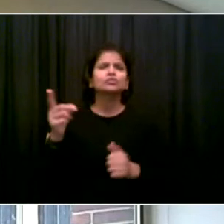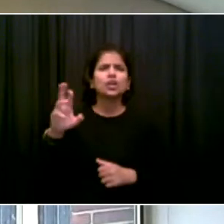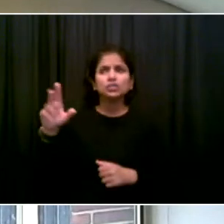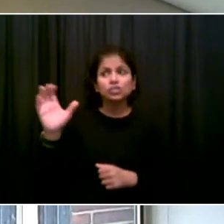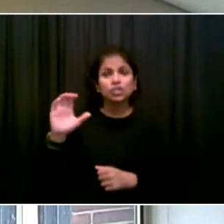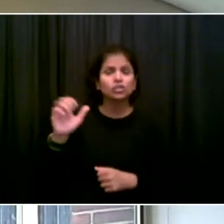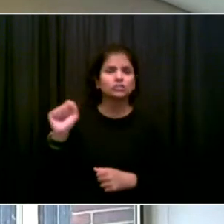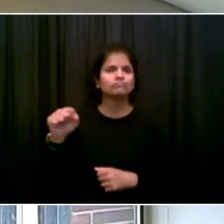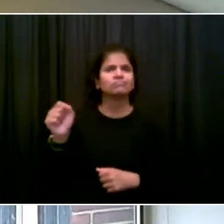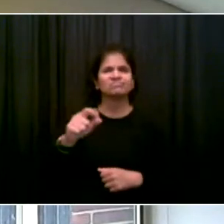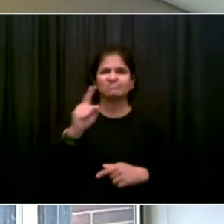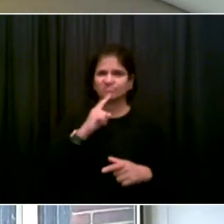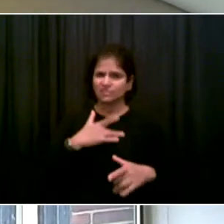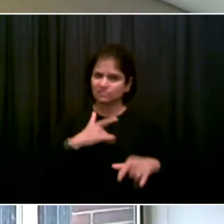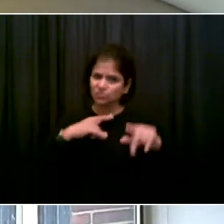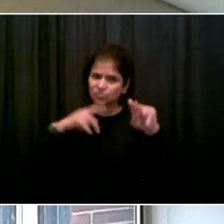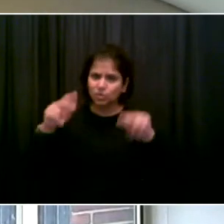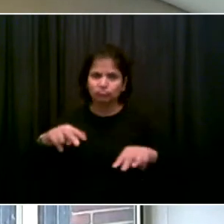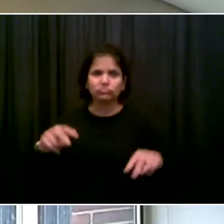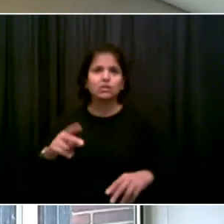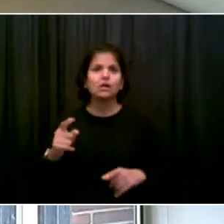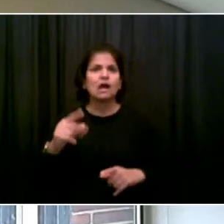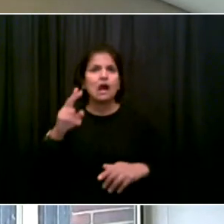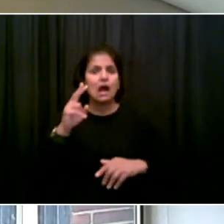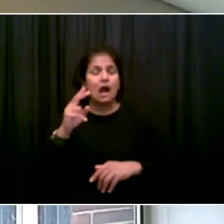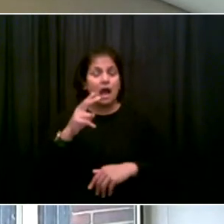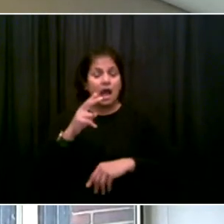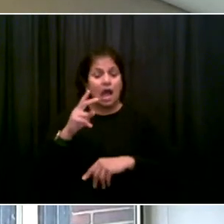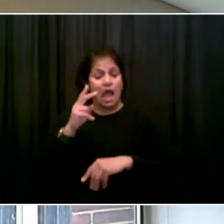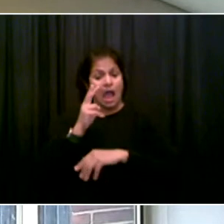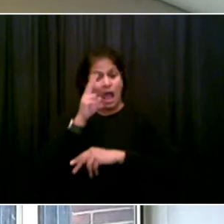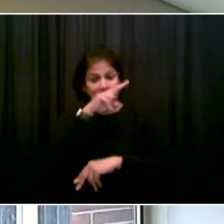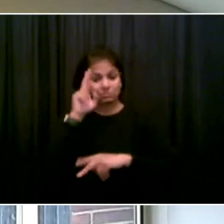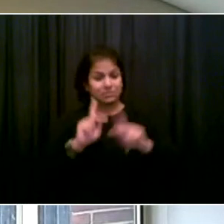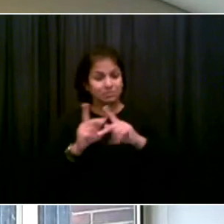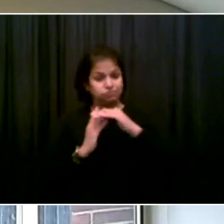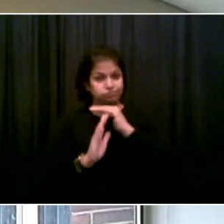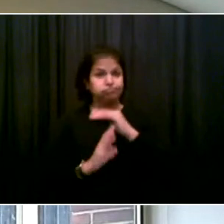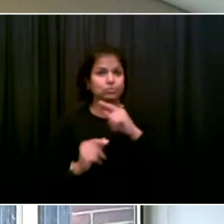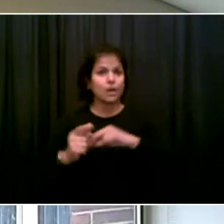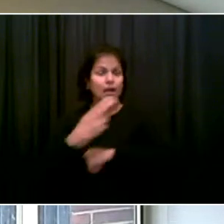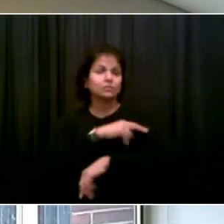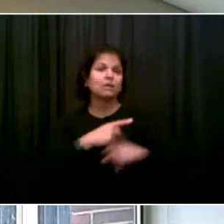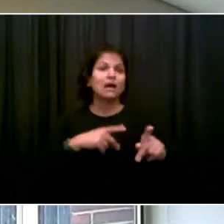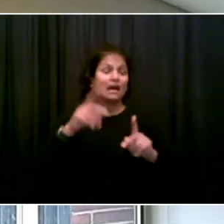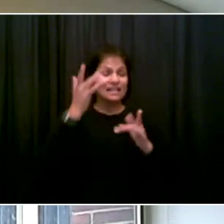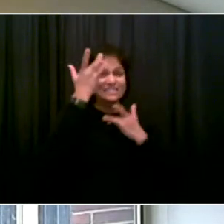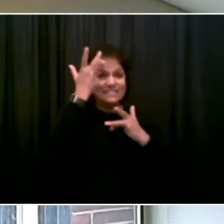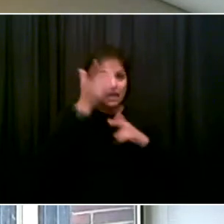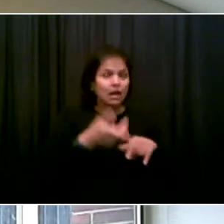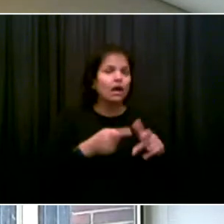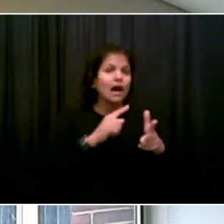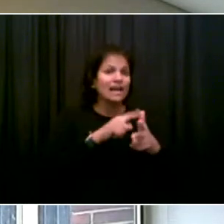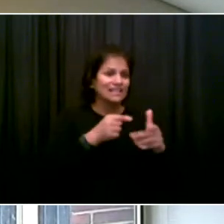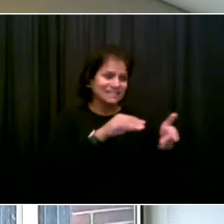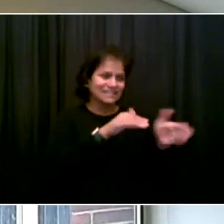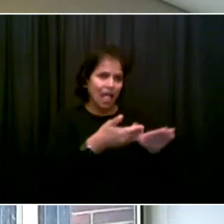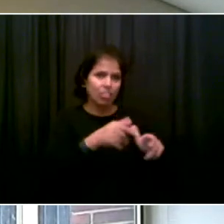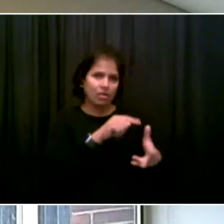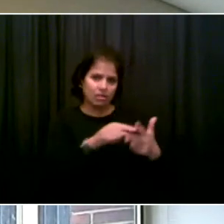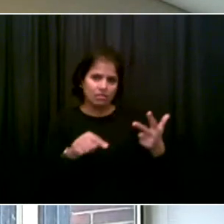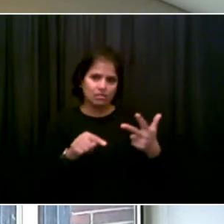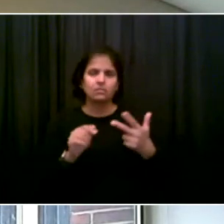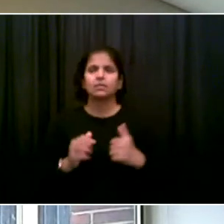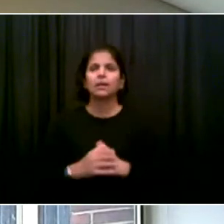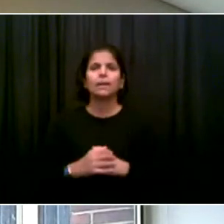that guides how we deploy our resources and what we do across New York City. But I want you to know, and I really meant when I said this, that I am